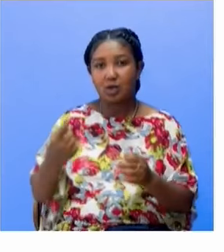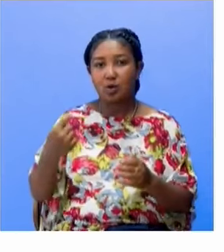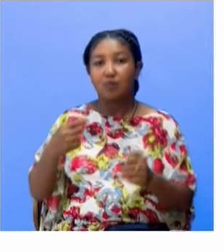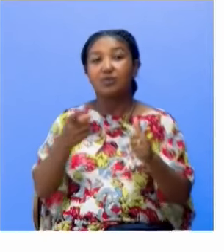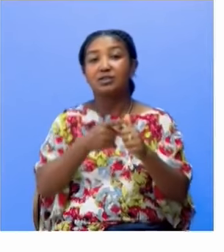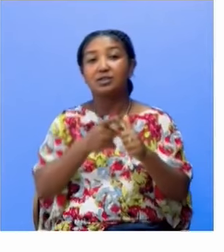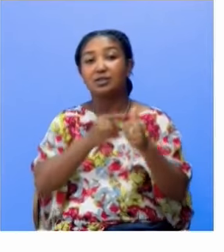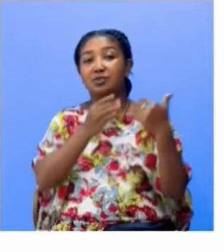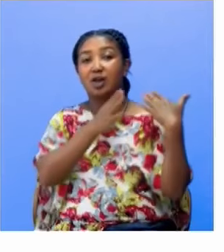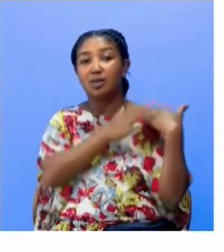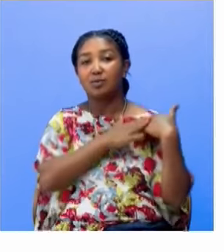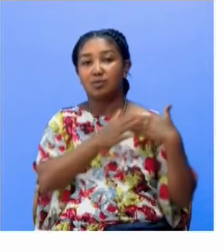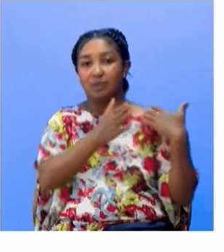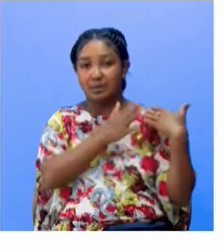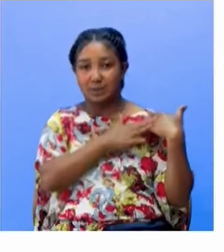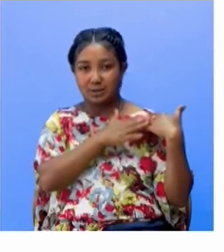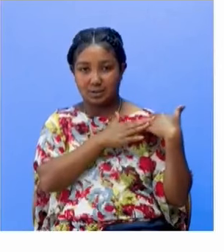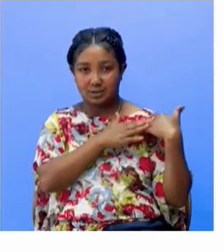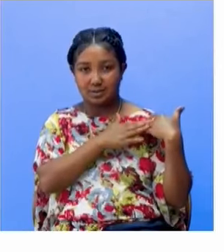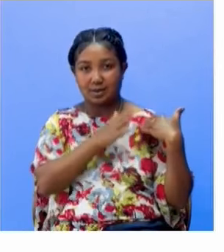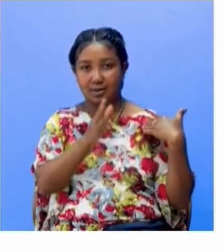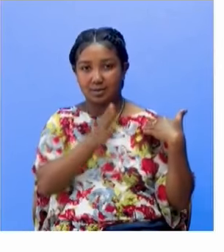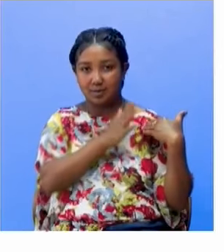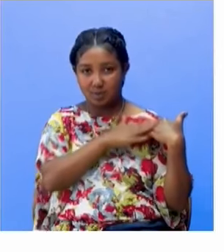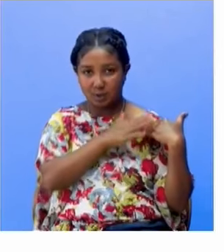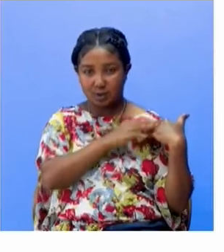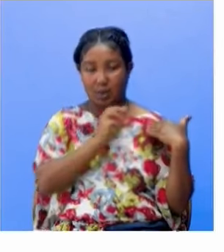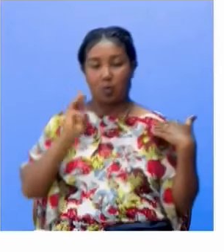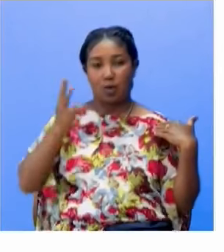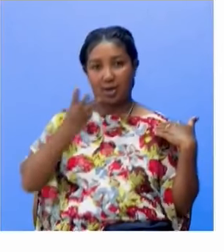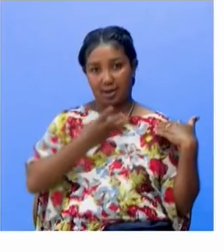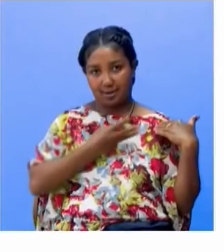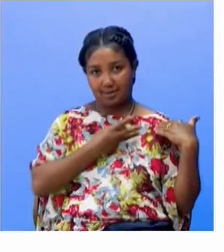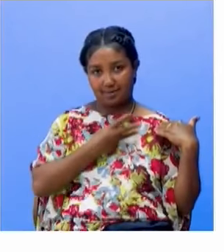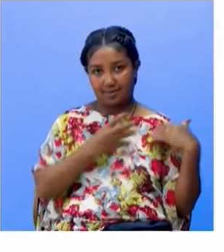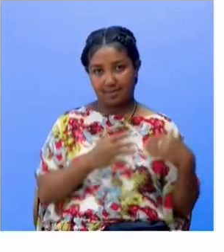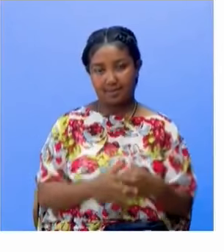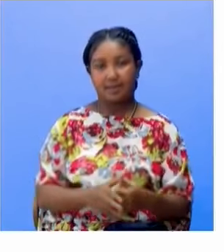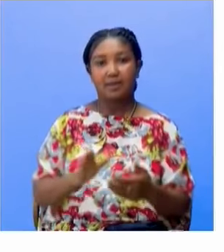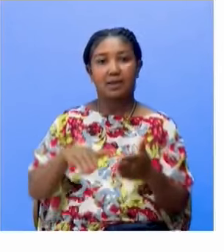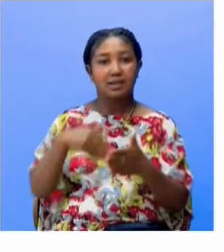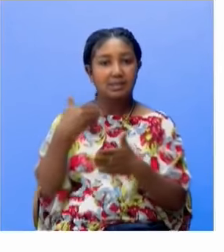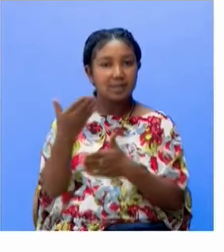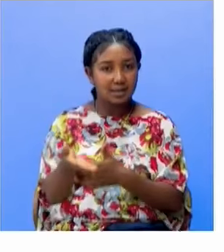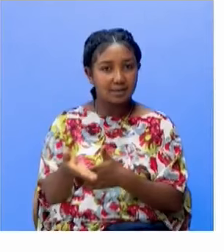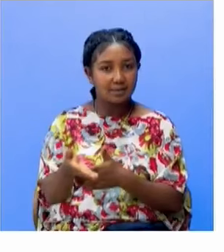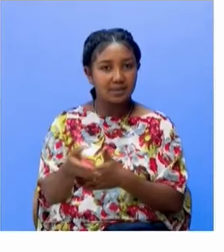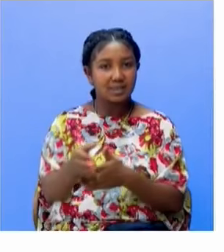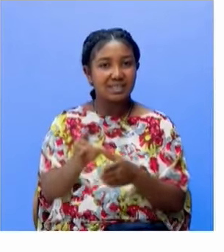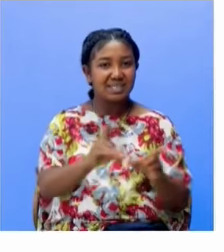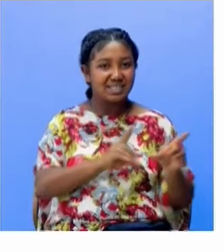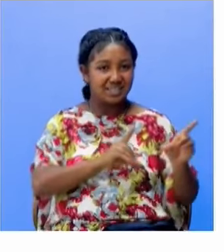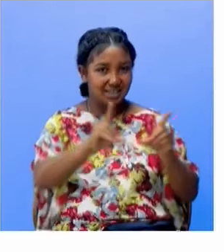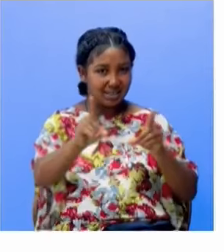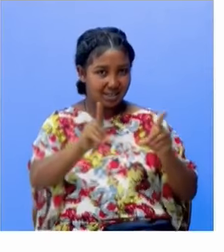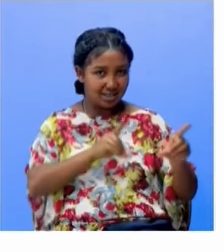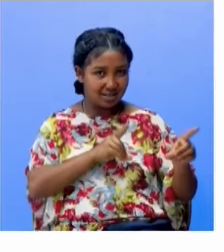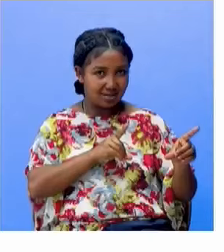from the subject, isn't it? We, then did.